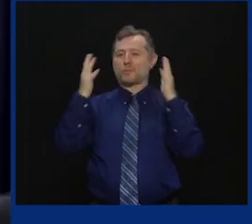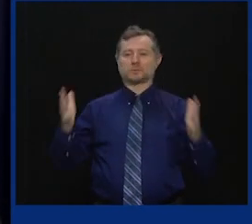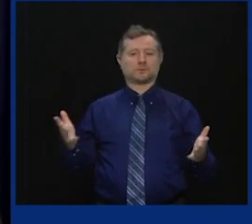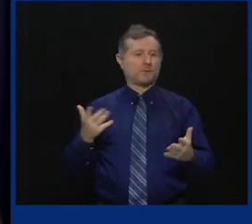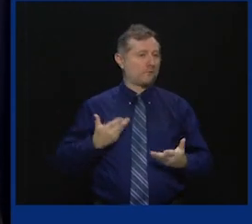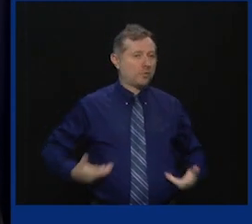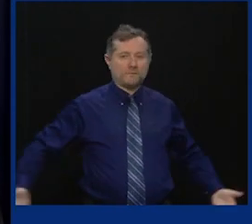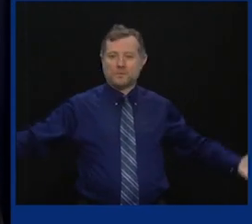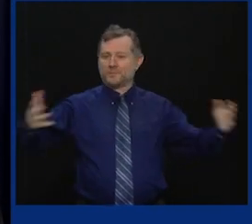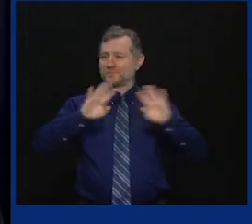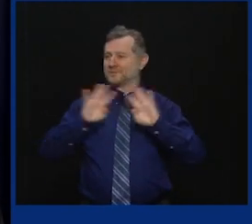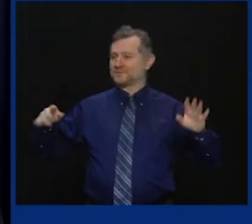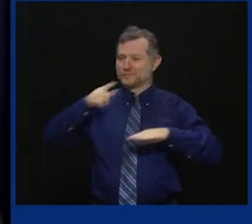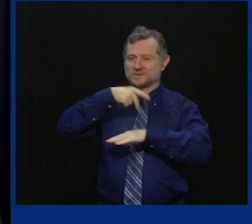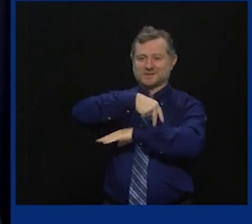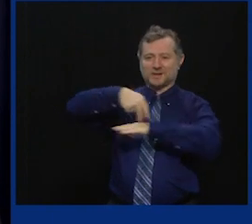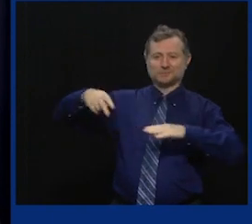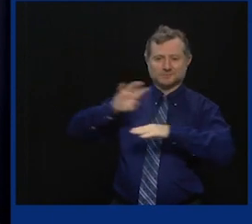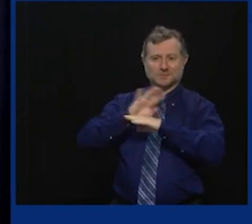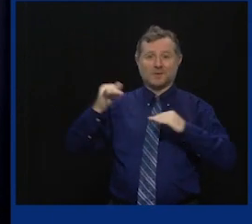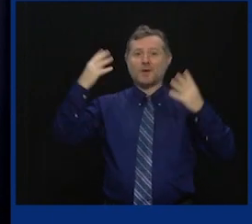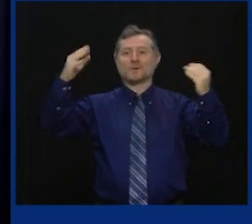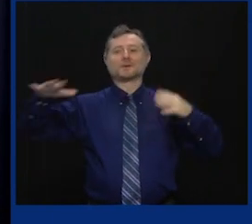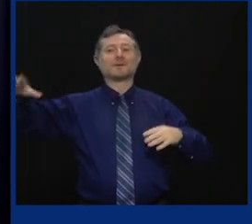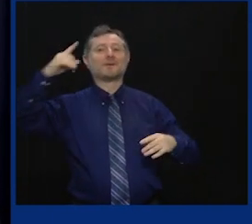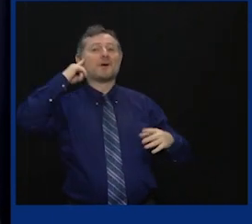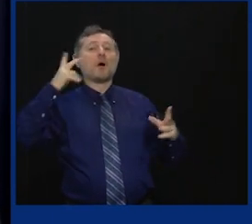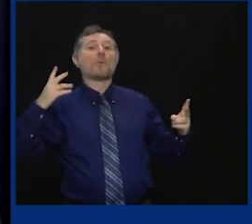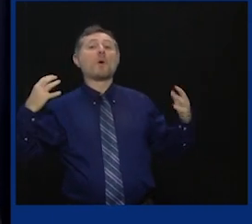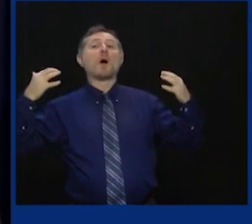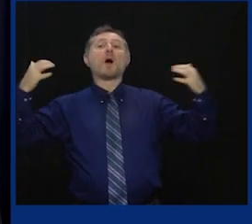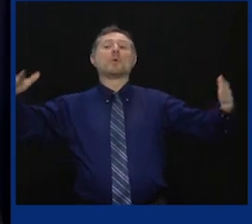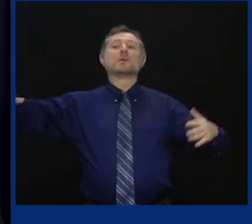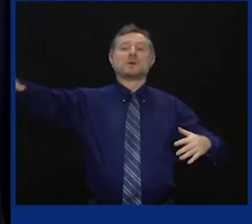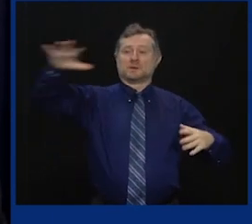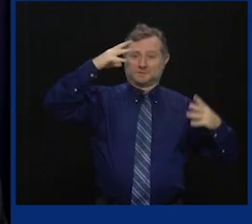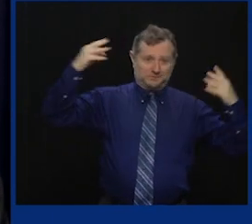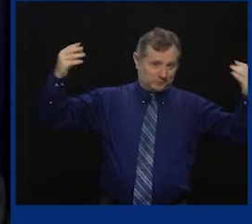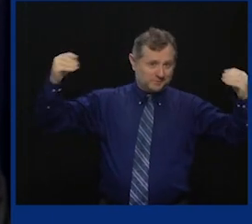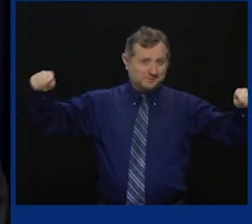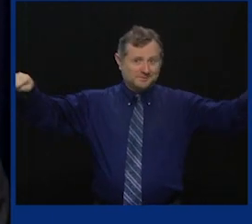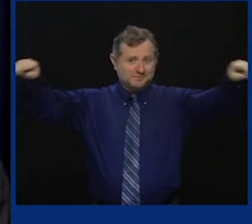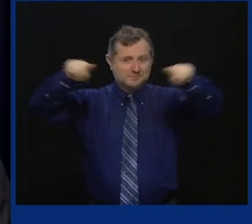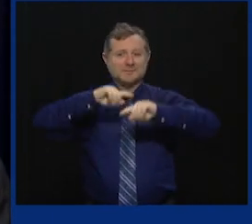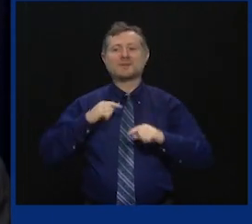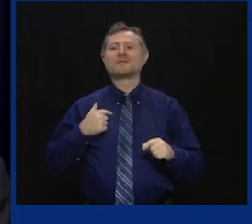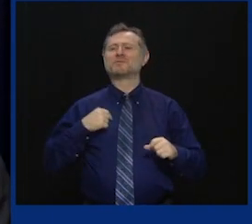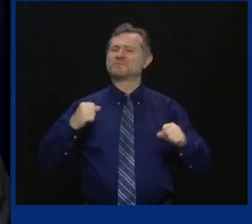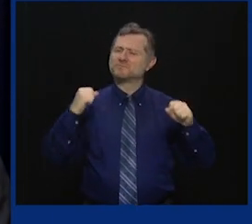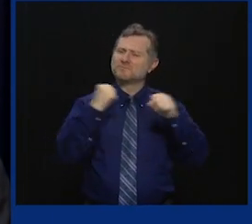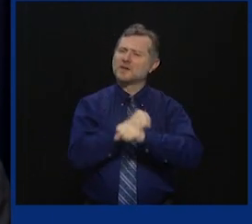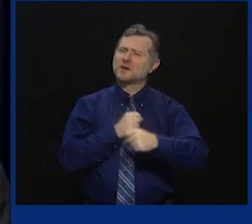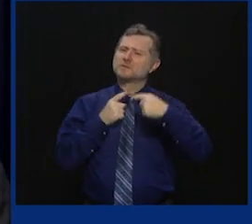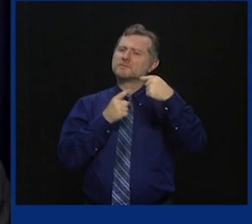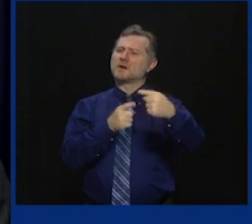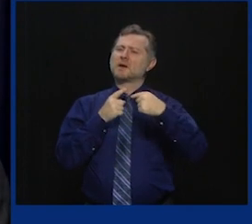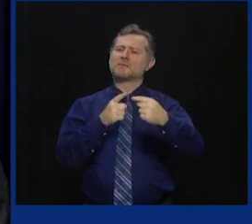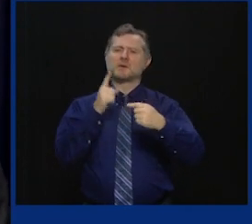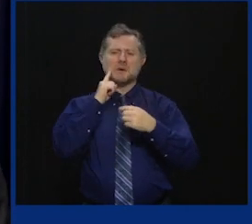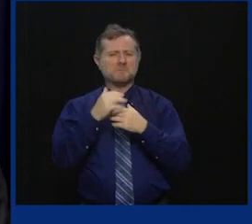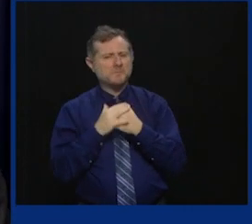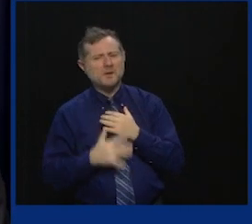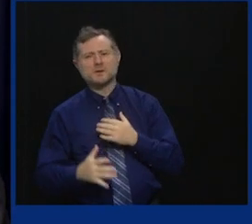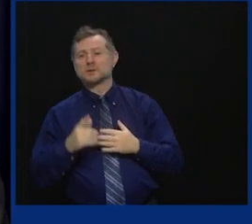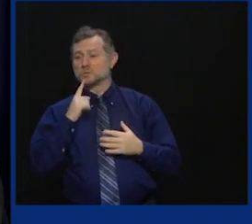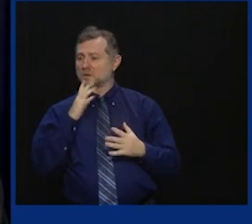those outside, and I hear we got an audience outside, who have fought, who have bled, who have really put their